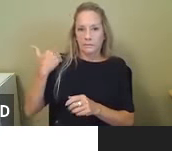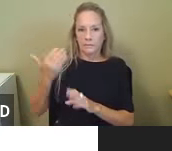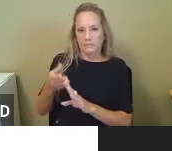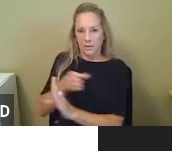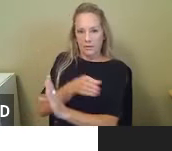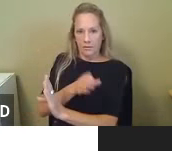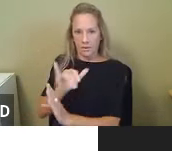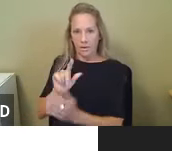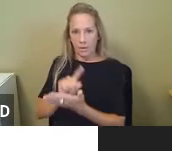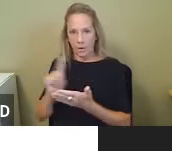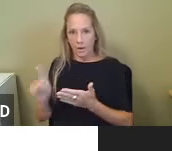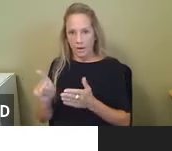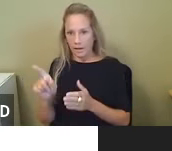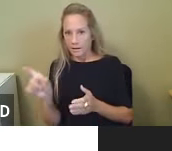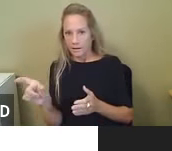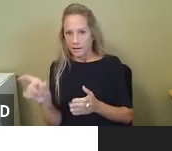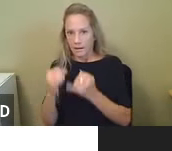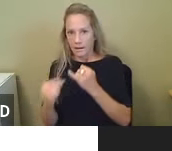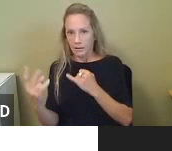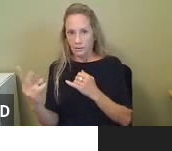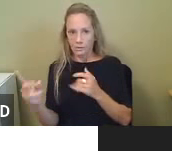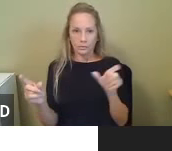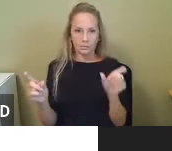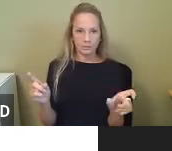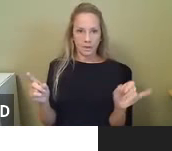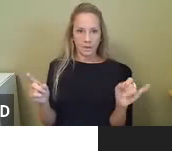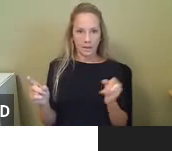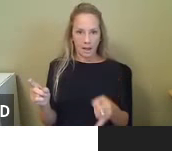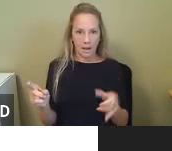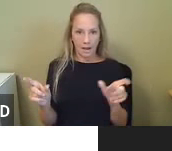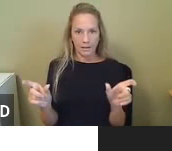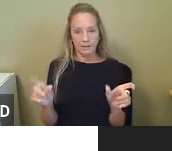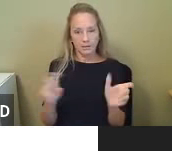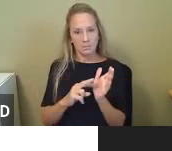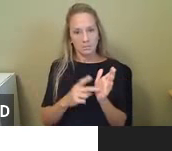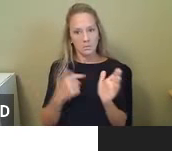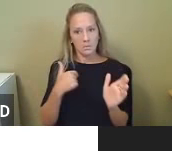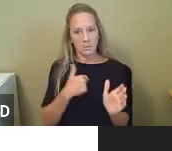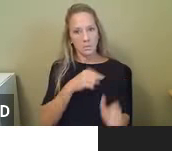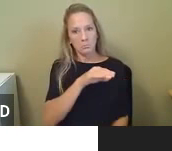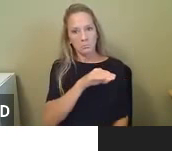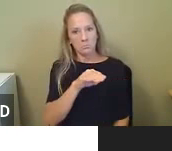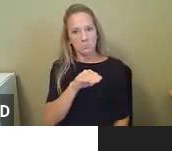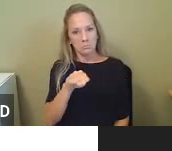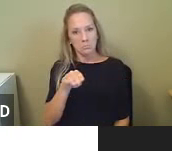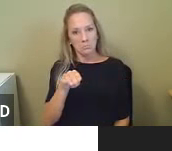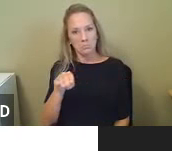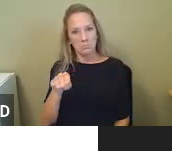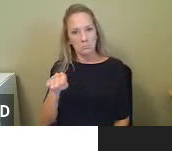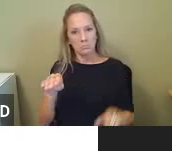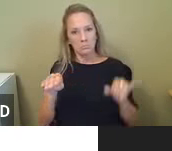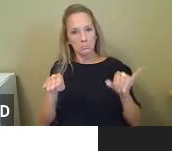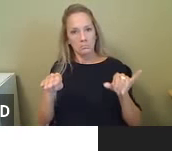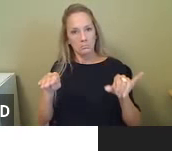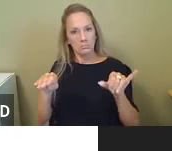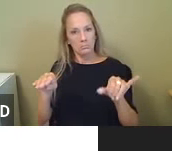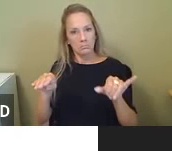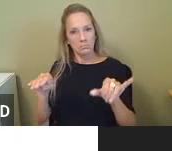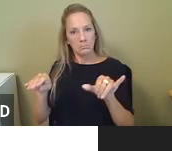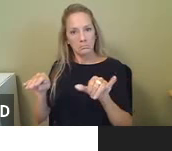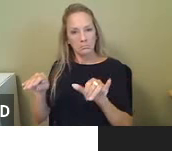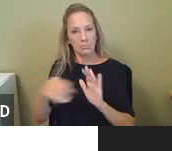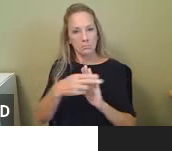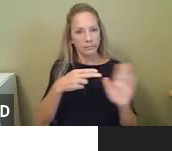shows that we're kind of steadily at the same pace of diagnosis